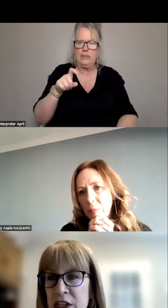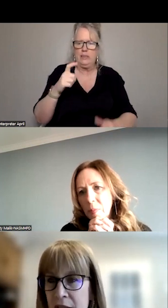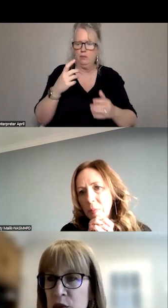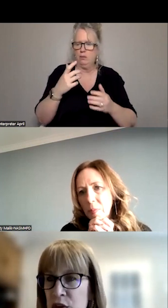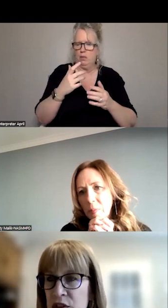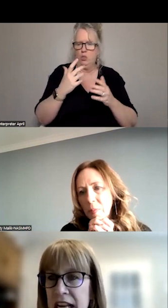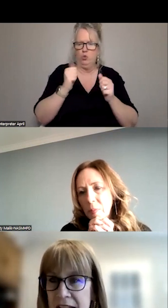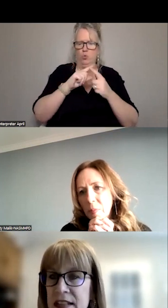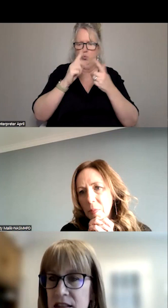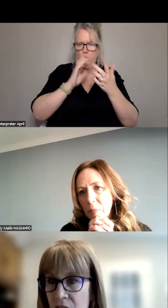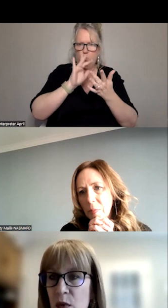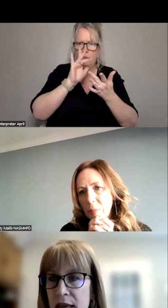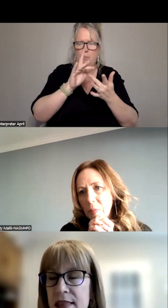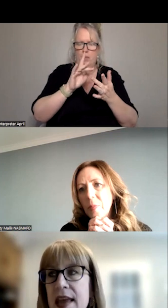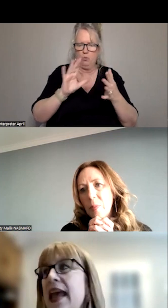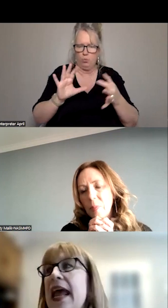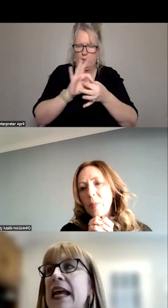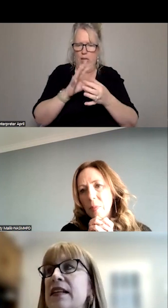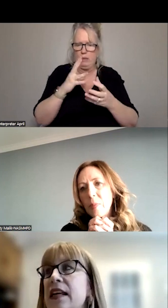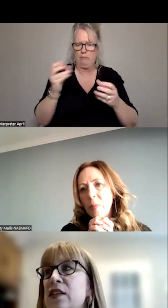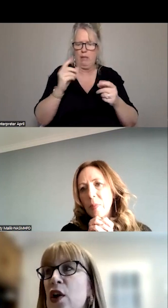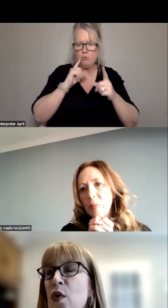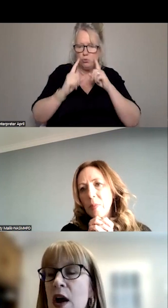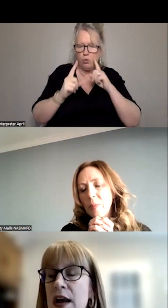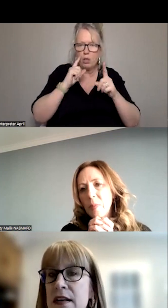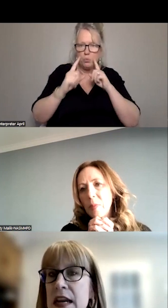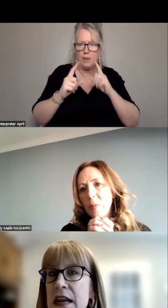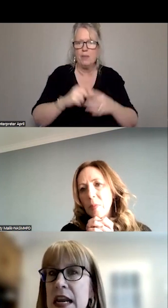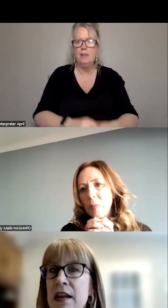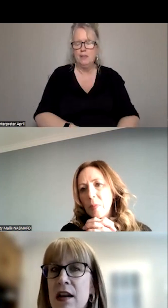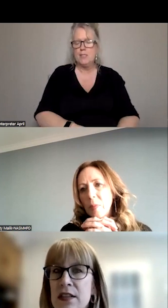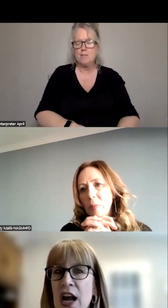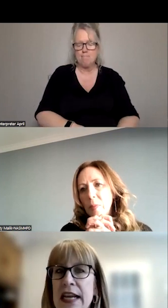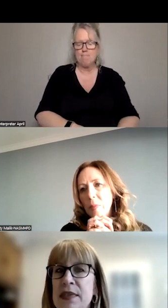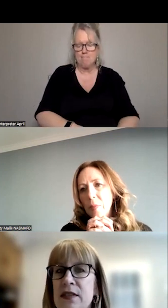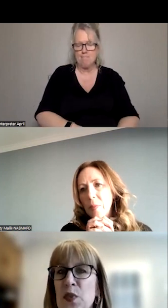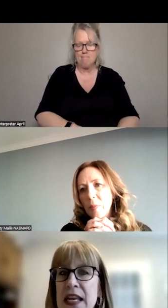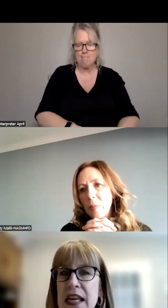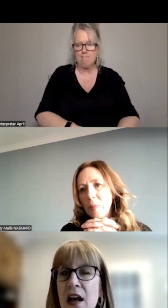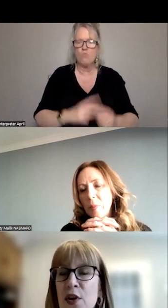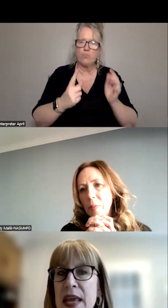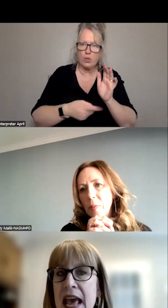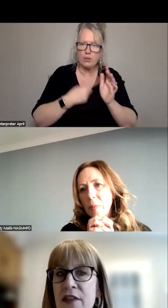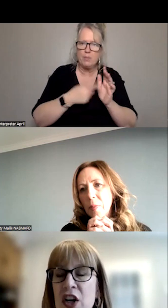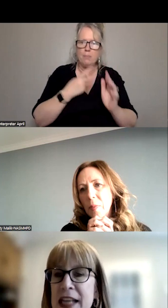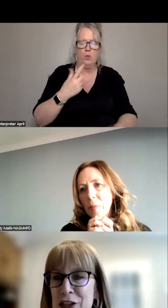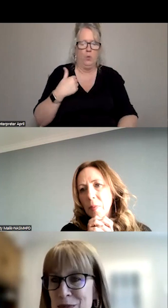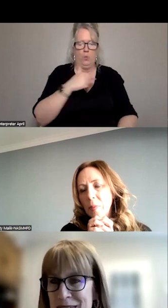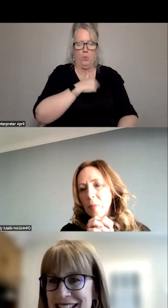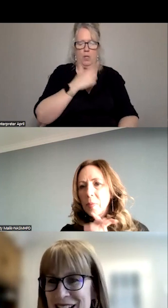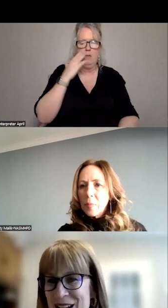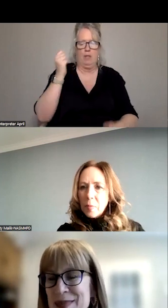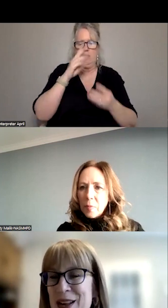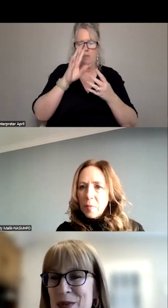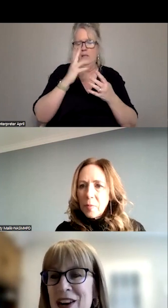to reach out to connect and talk with. And so in times although we have our scheduled